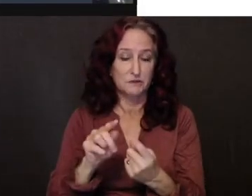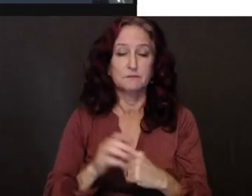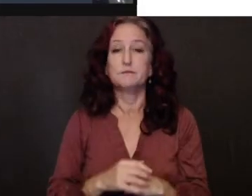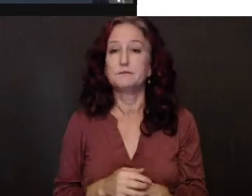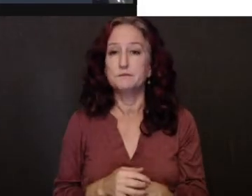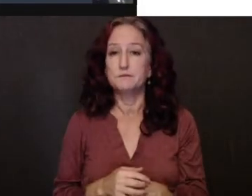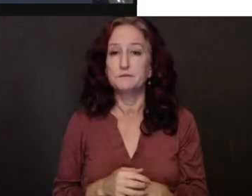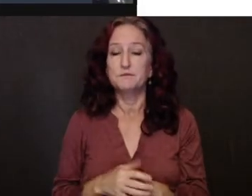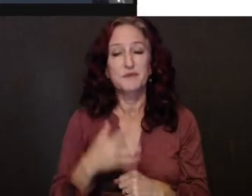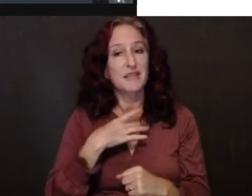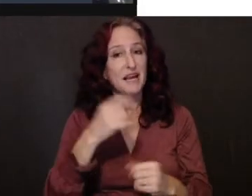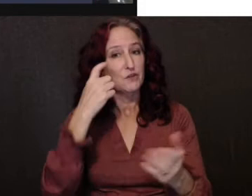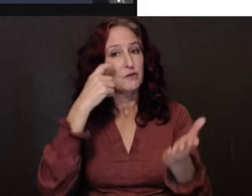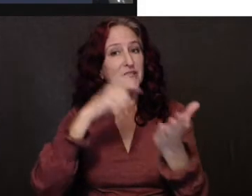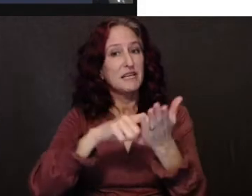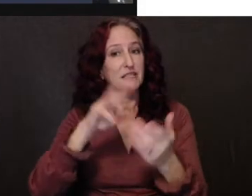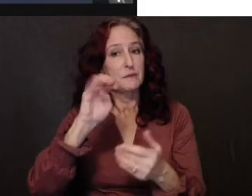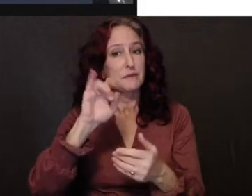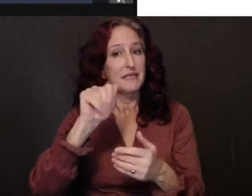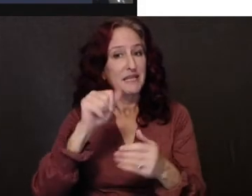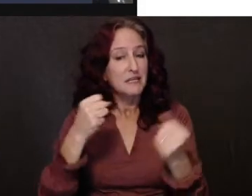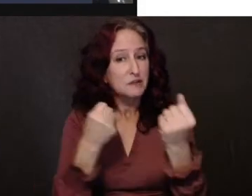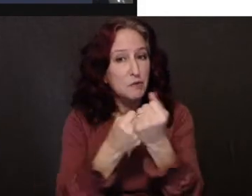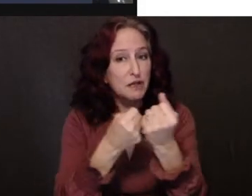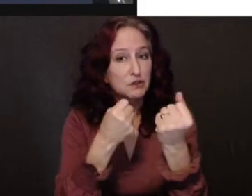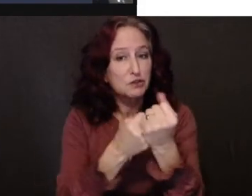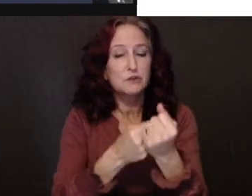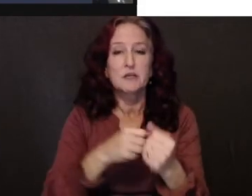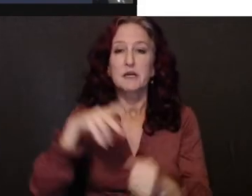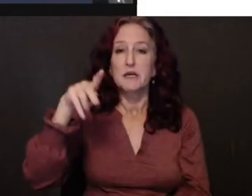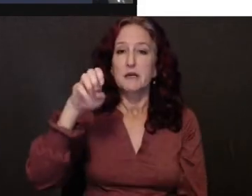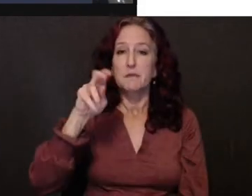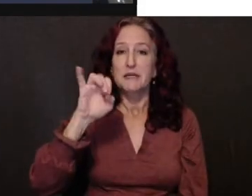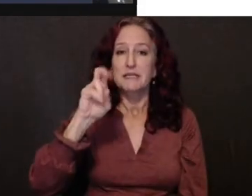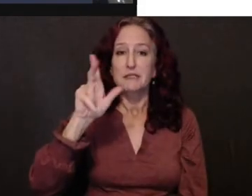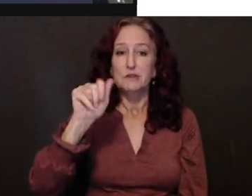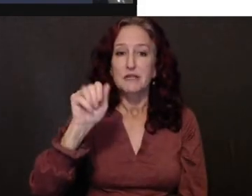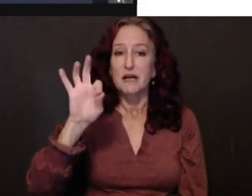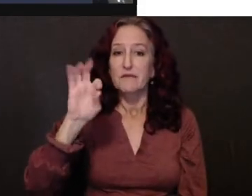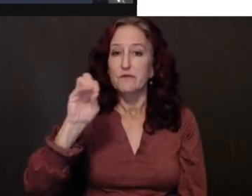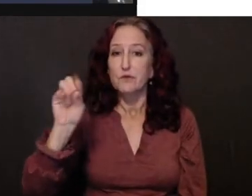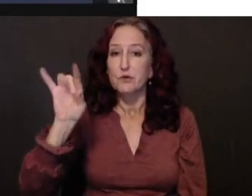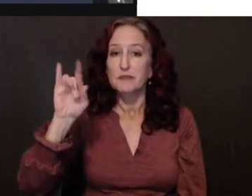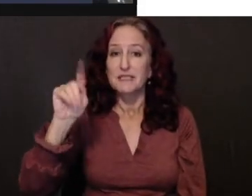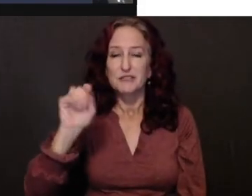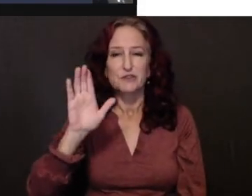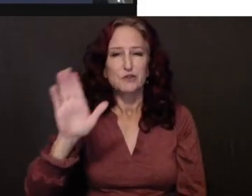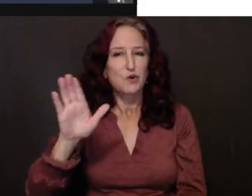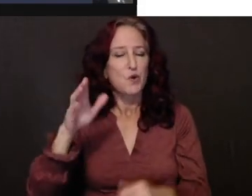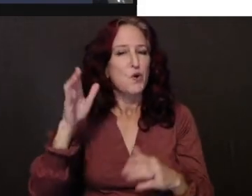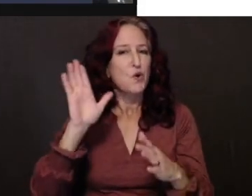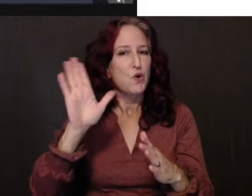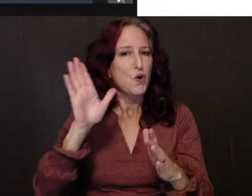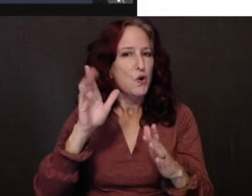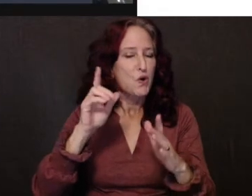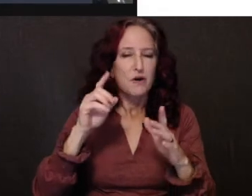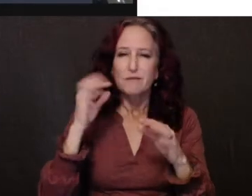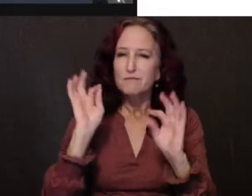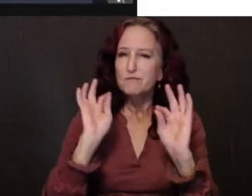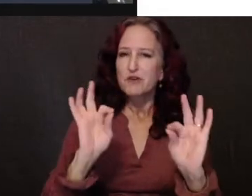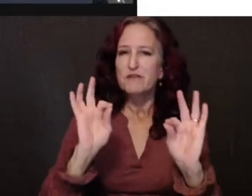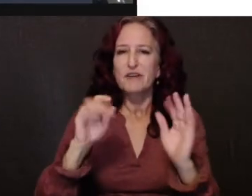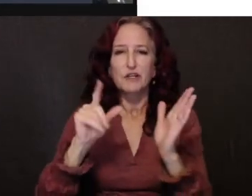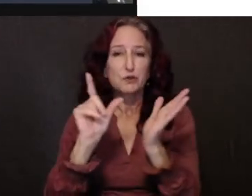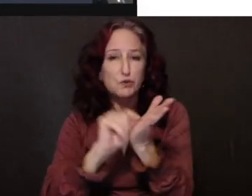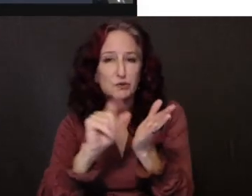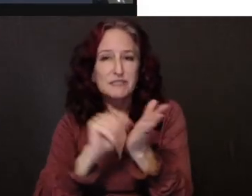gas emissions reductions. I'd also like to give a shout out to our media sponsor as well, the Peninsula Foodist, which